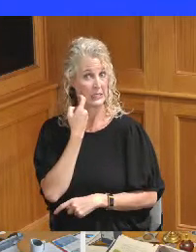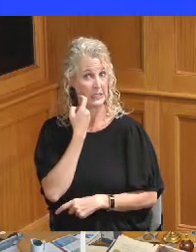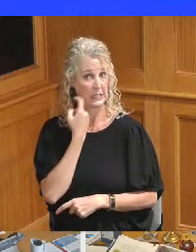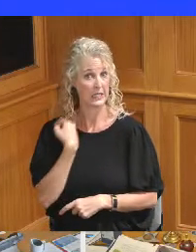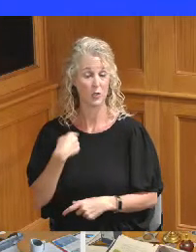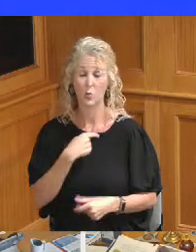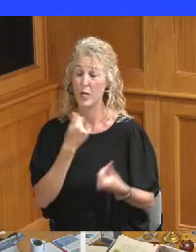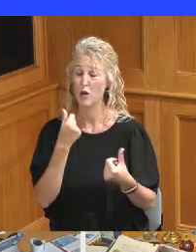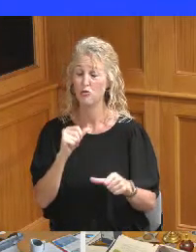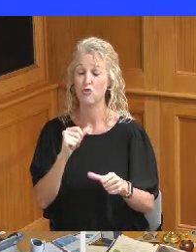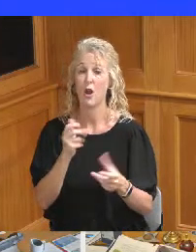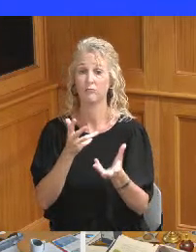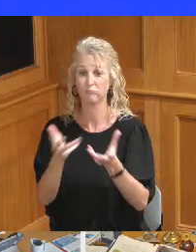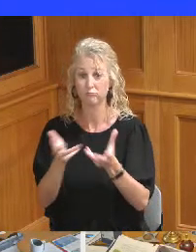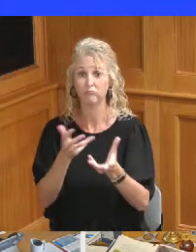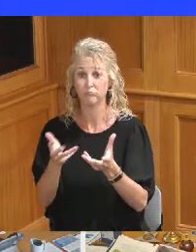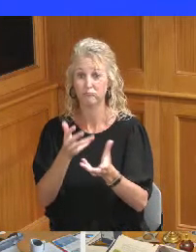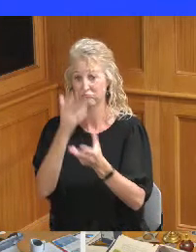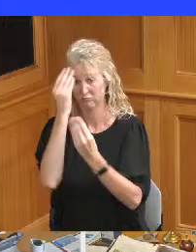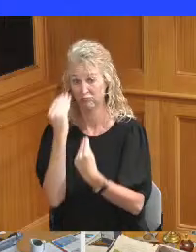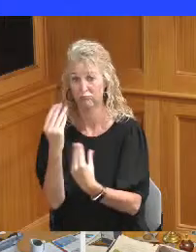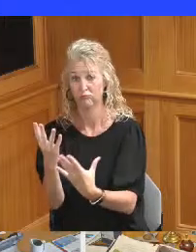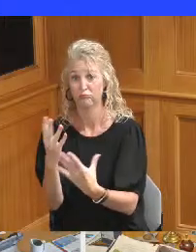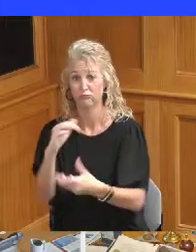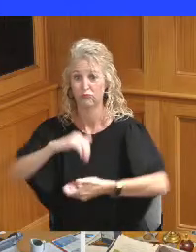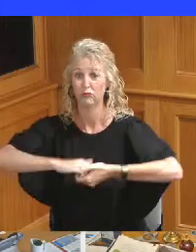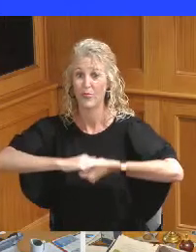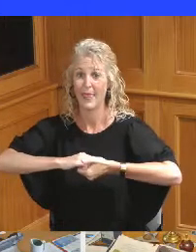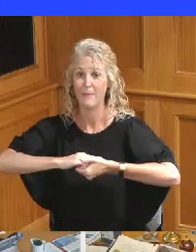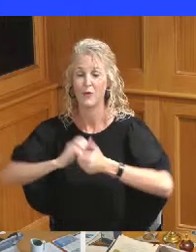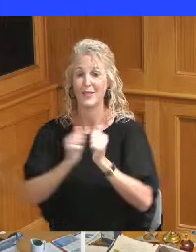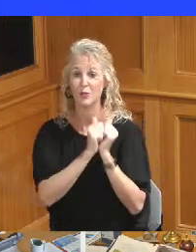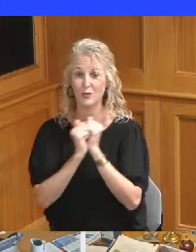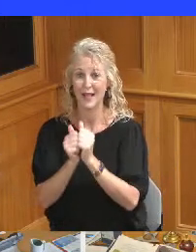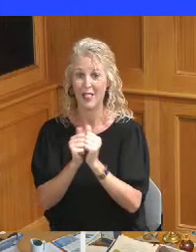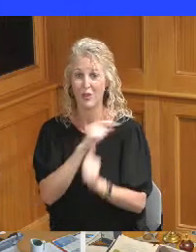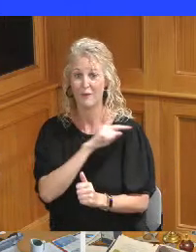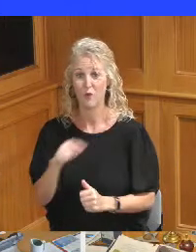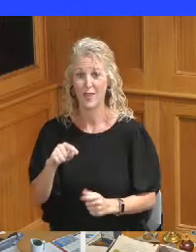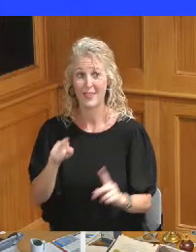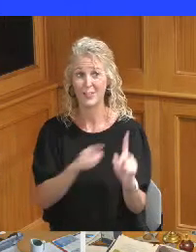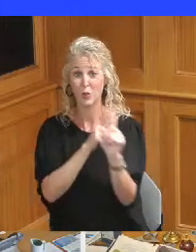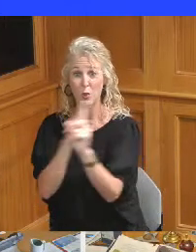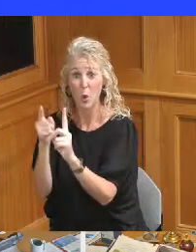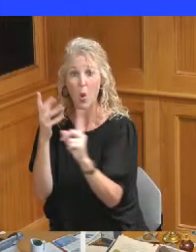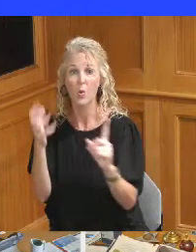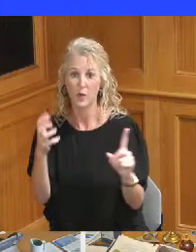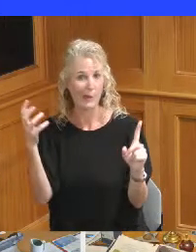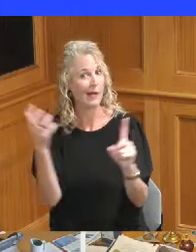work to continuously collaborate with them to achieve these goals.